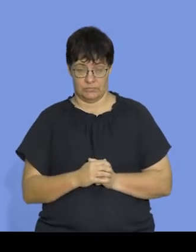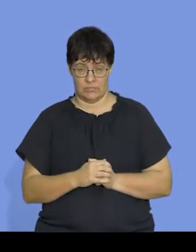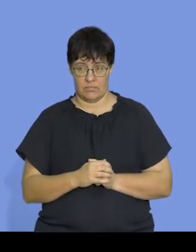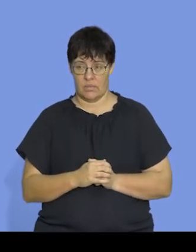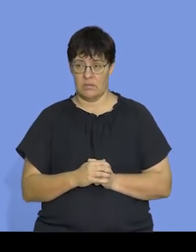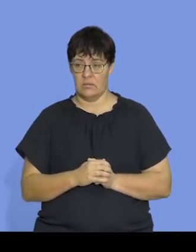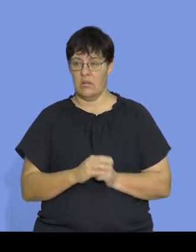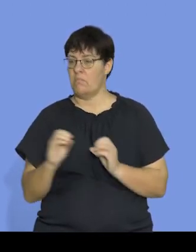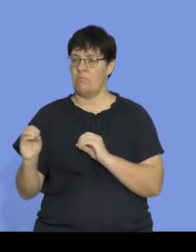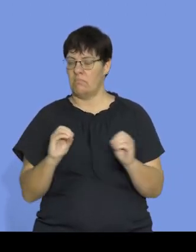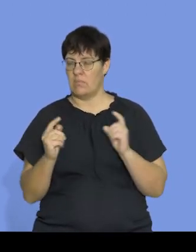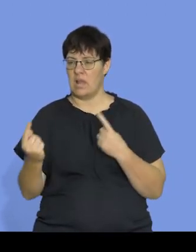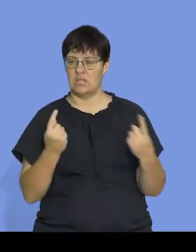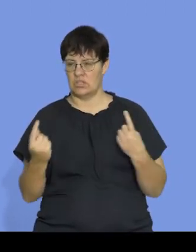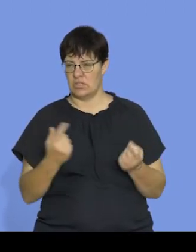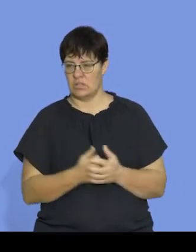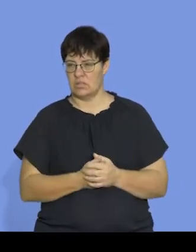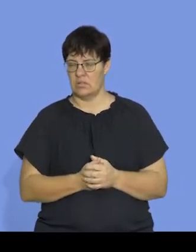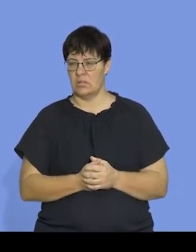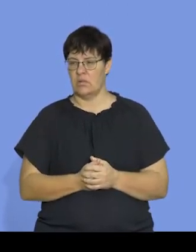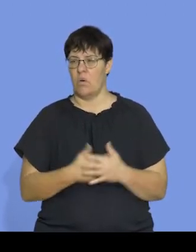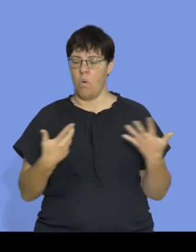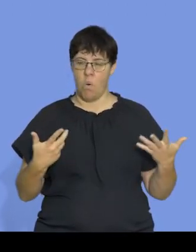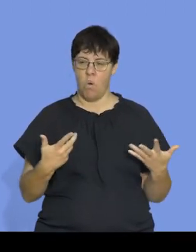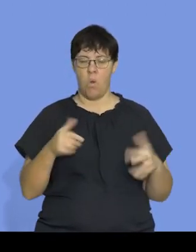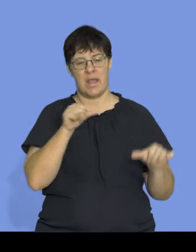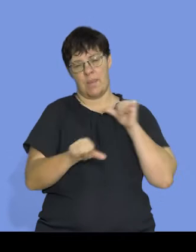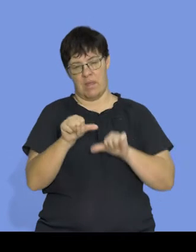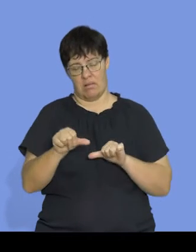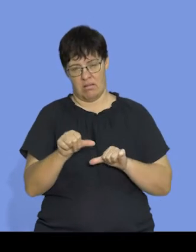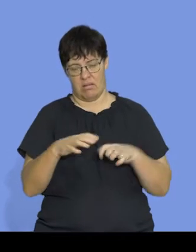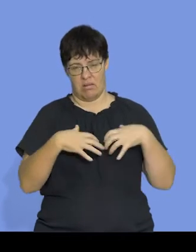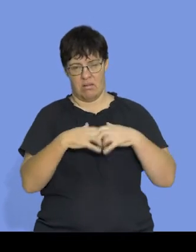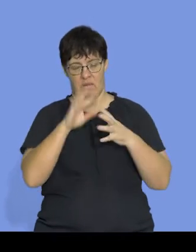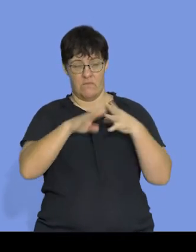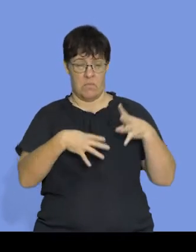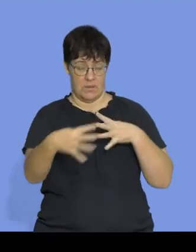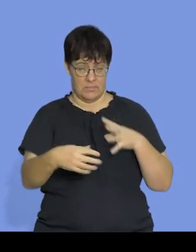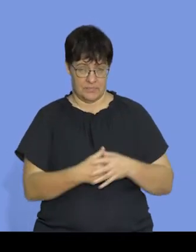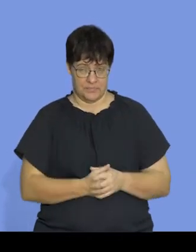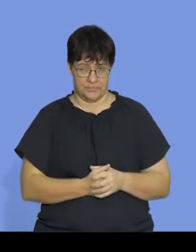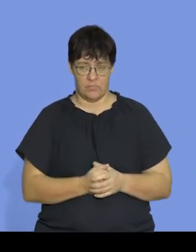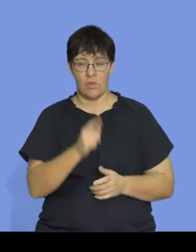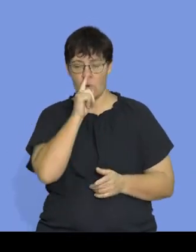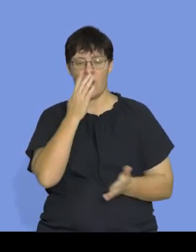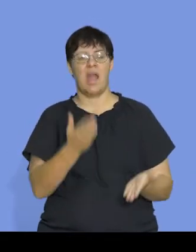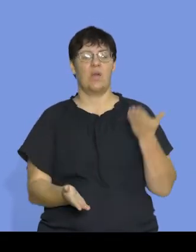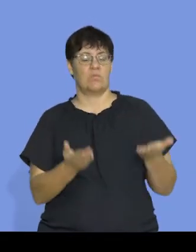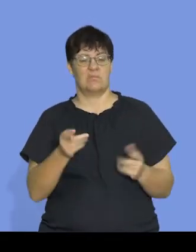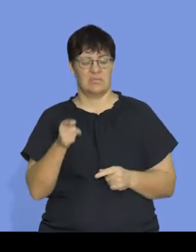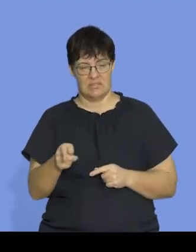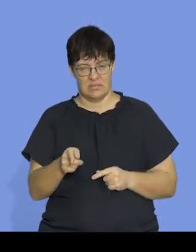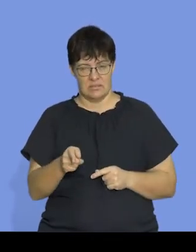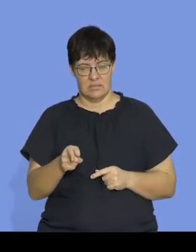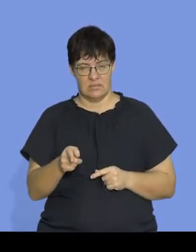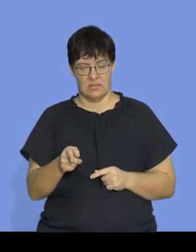between the molecules, the models, or the chemical formula. Now, if you look at this balanced equation and we are to determine